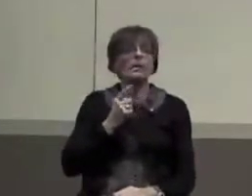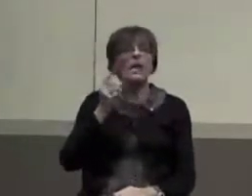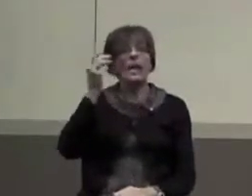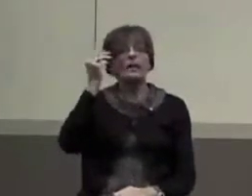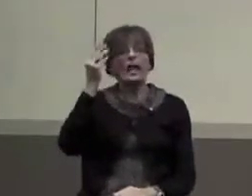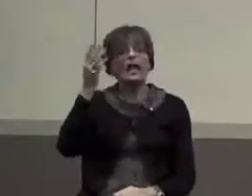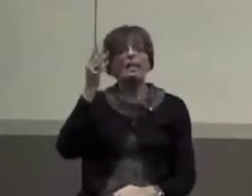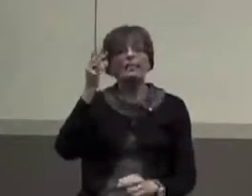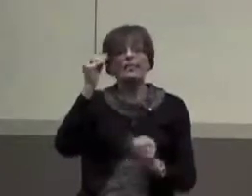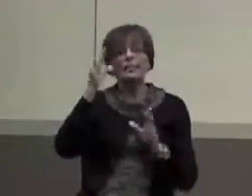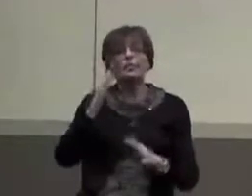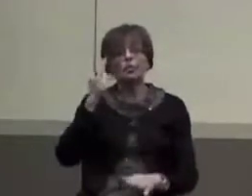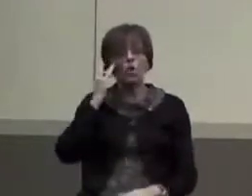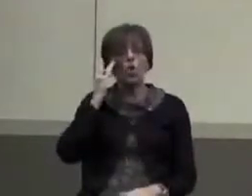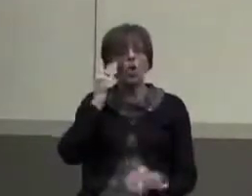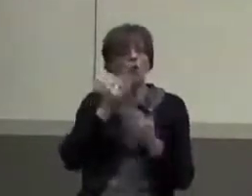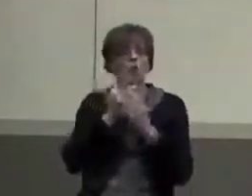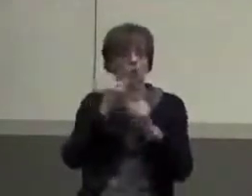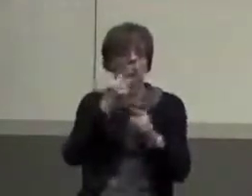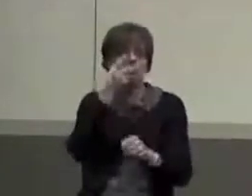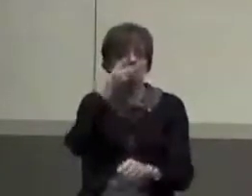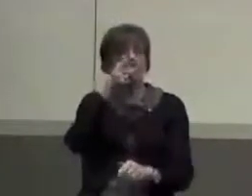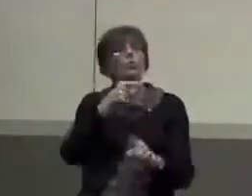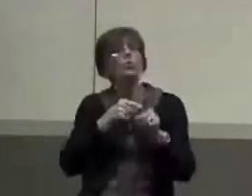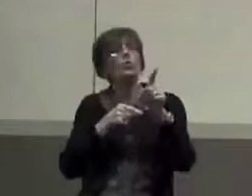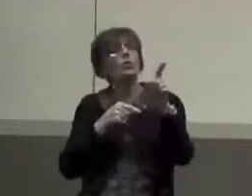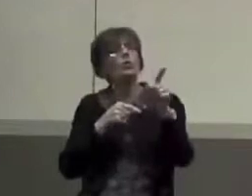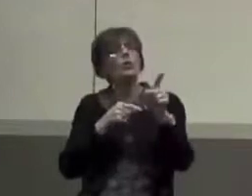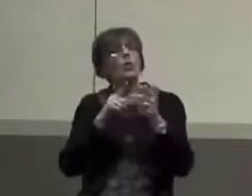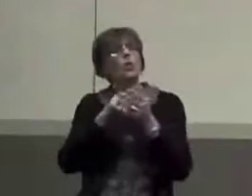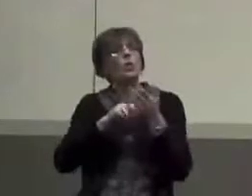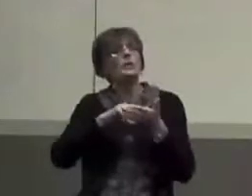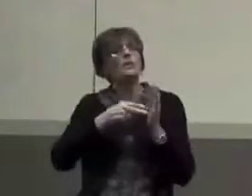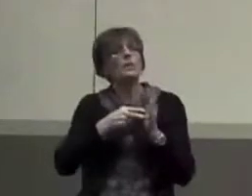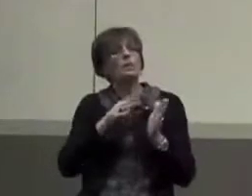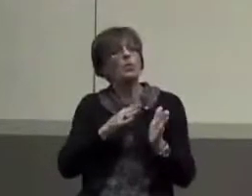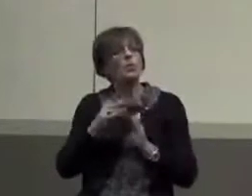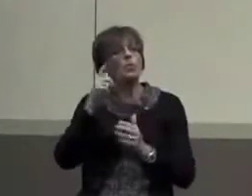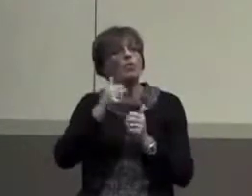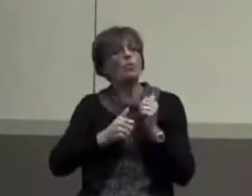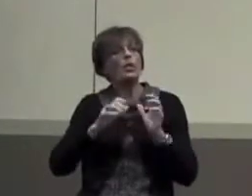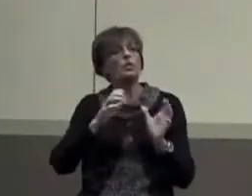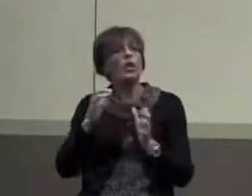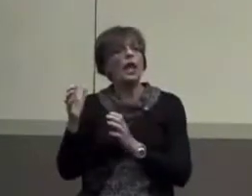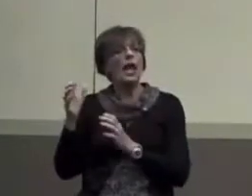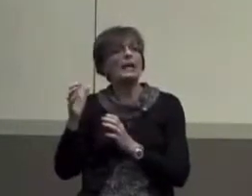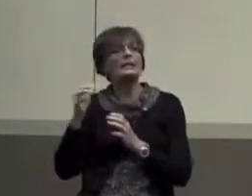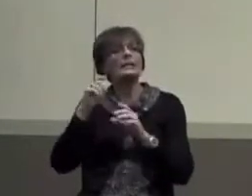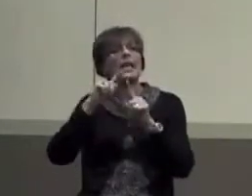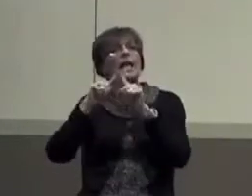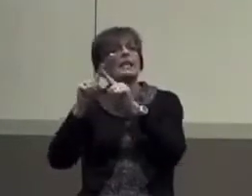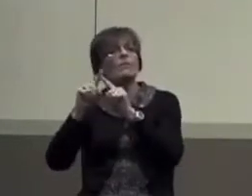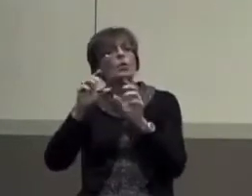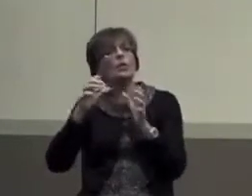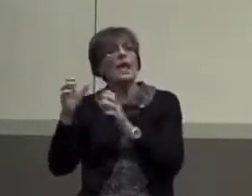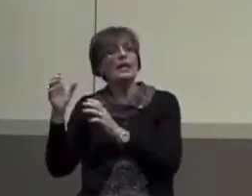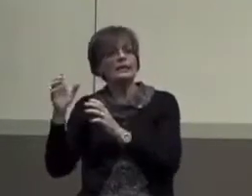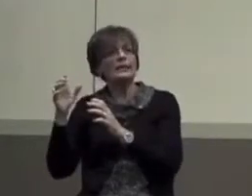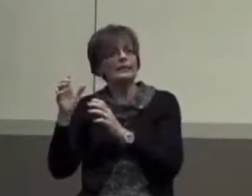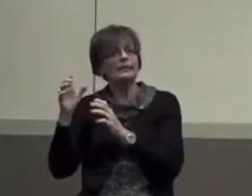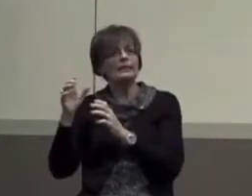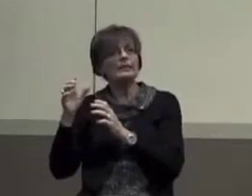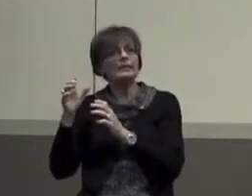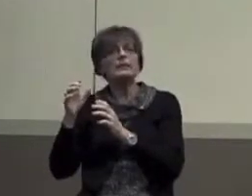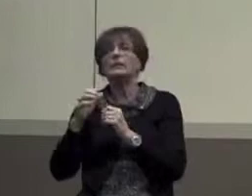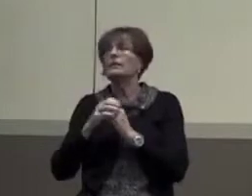see you. Very good. What does it mean to be prepared for each class and in different classes? What does that mean? What does it mean